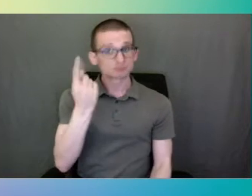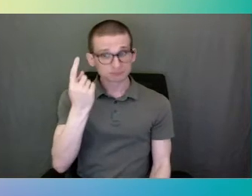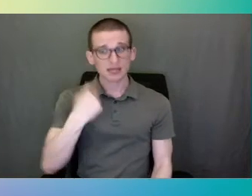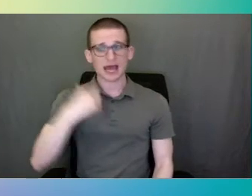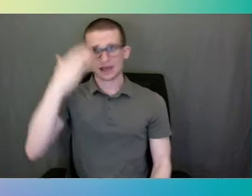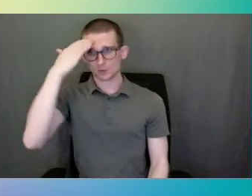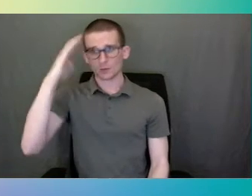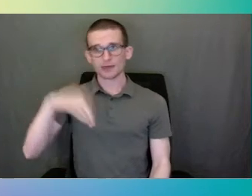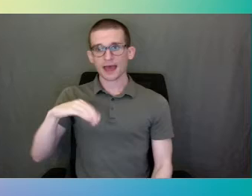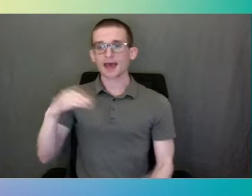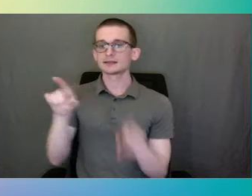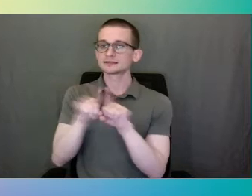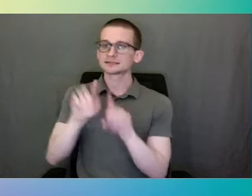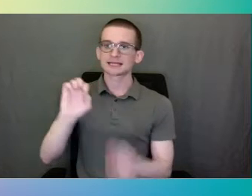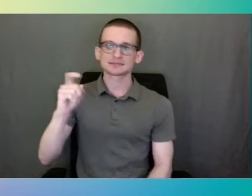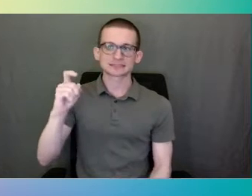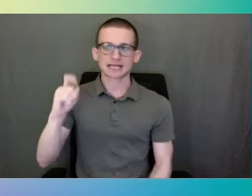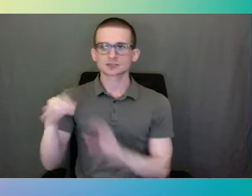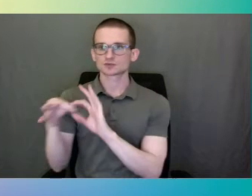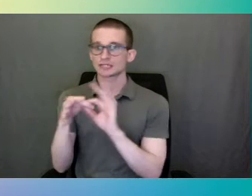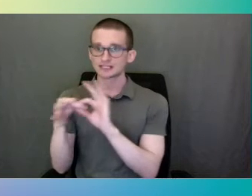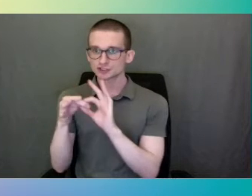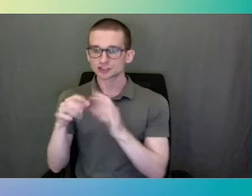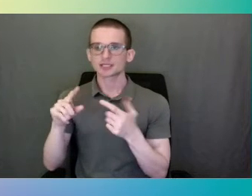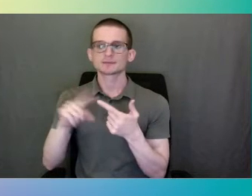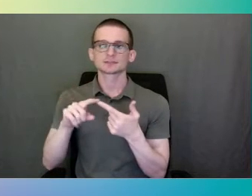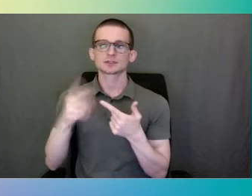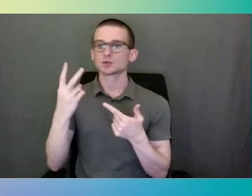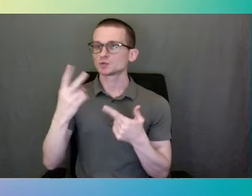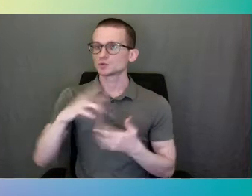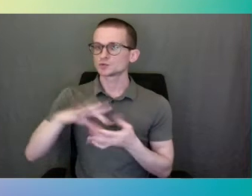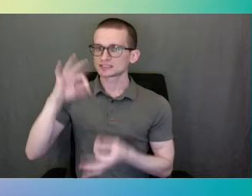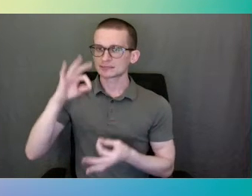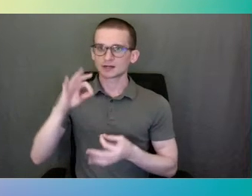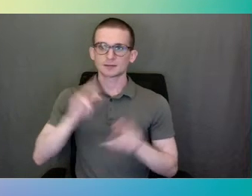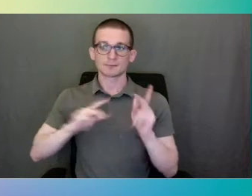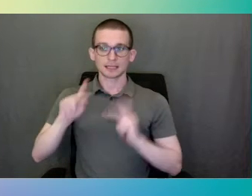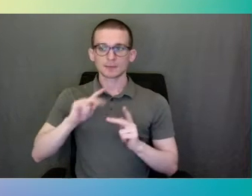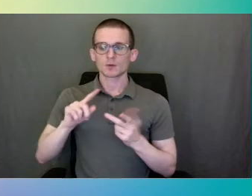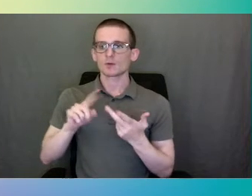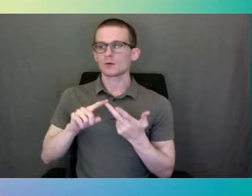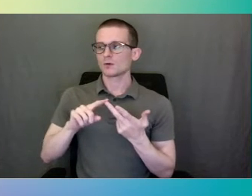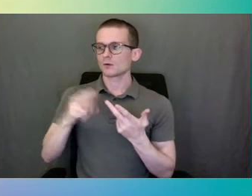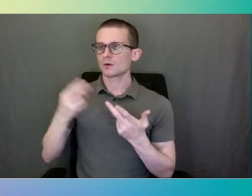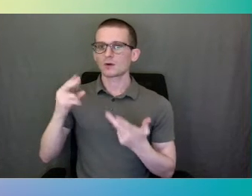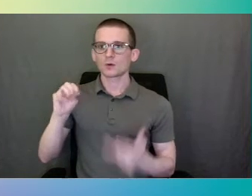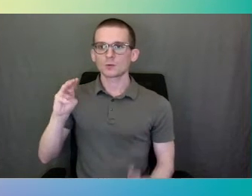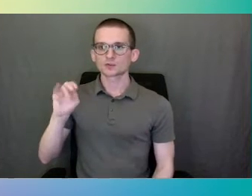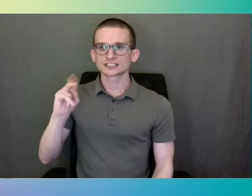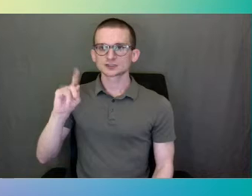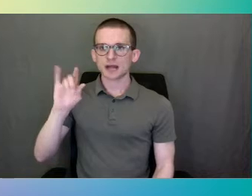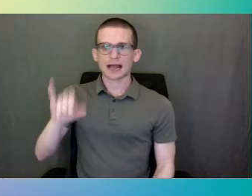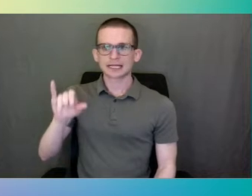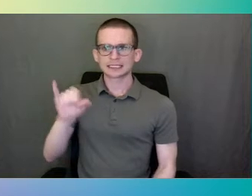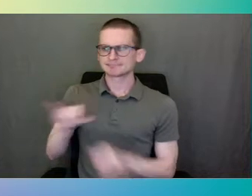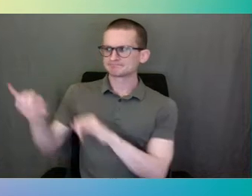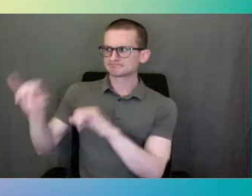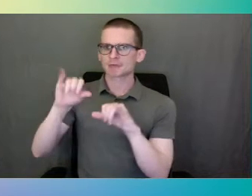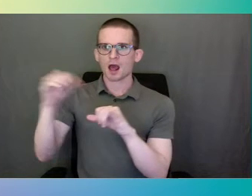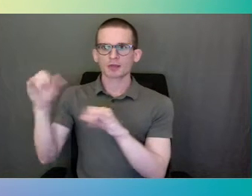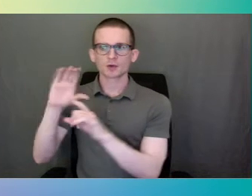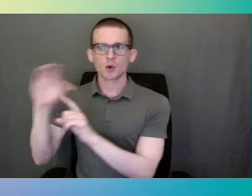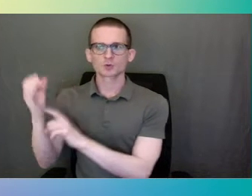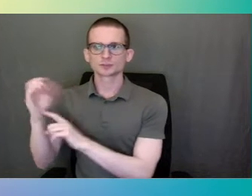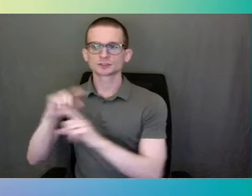and two-spirit people and homosexuality has existed in other cultures. But why we are tracing it through the Western world